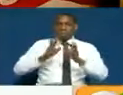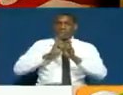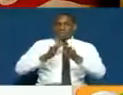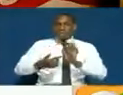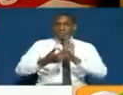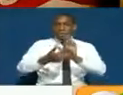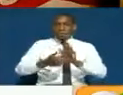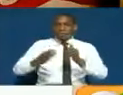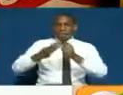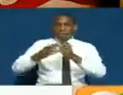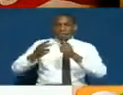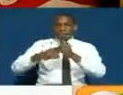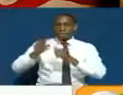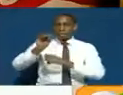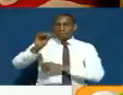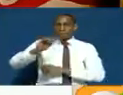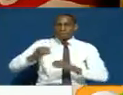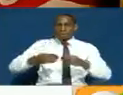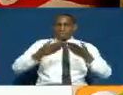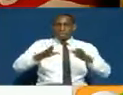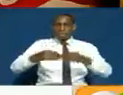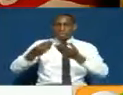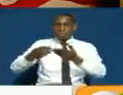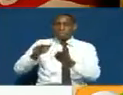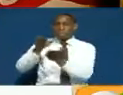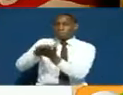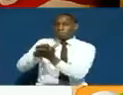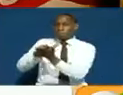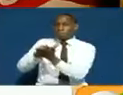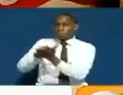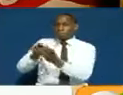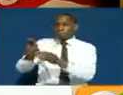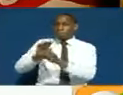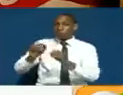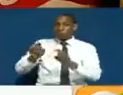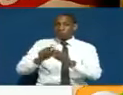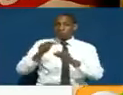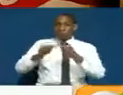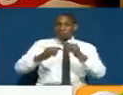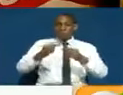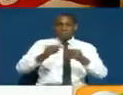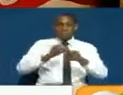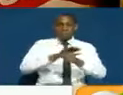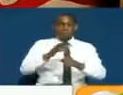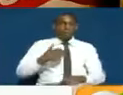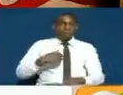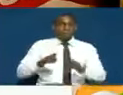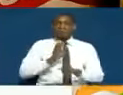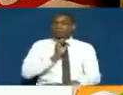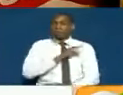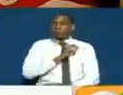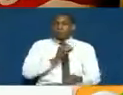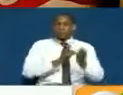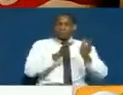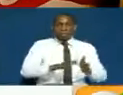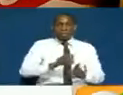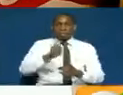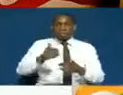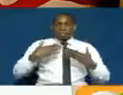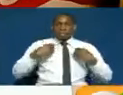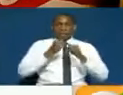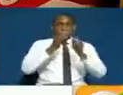how 97% of the supplies were still in the warehouse, despite an ongoing pandemic and complaints from doctors and other